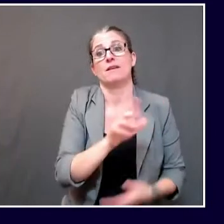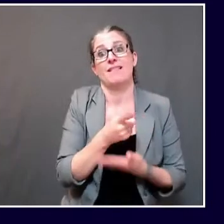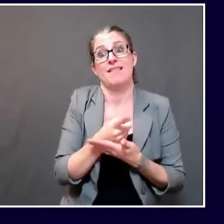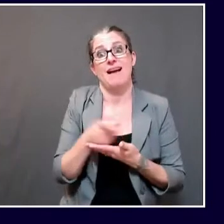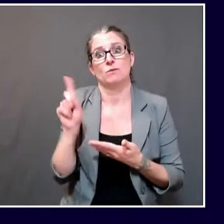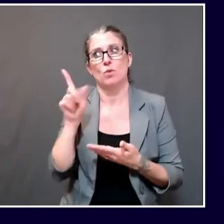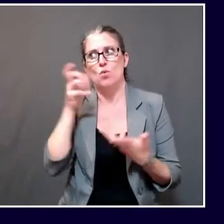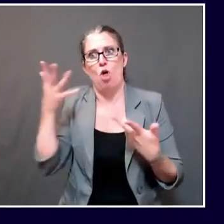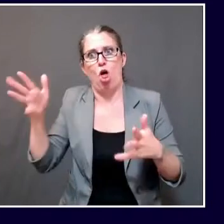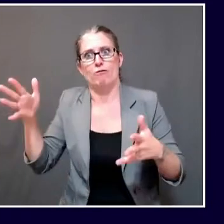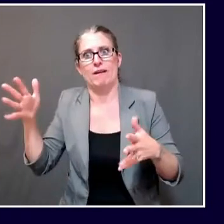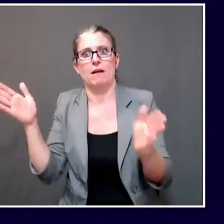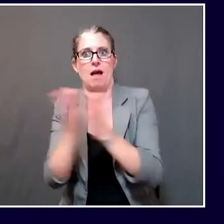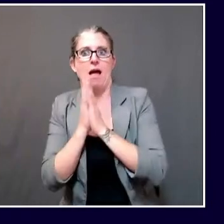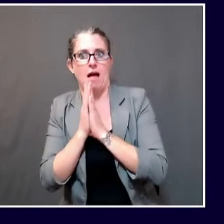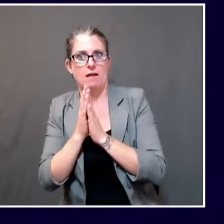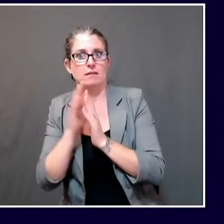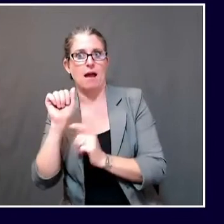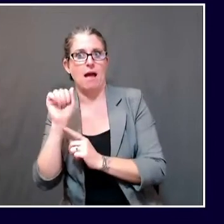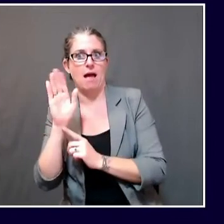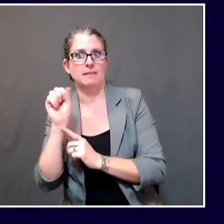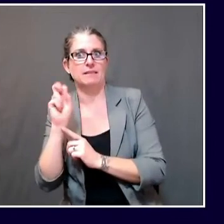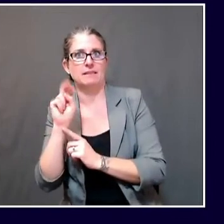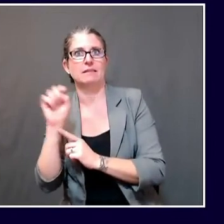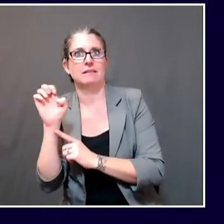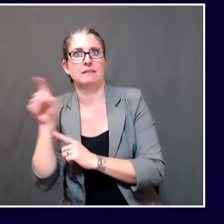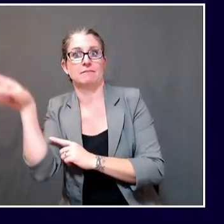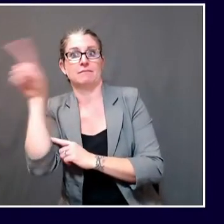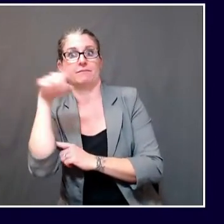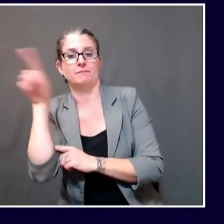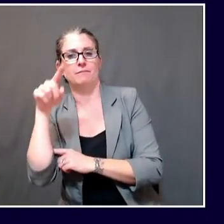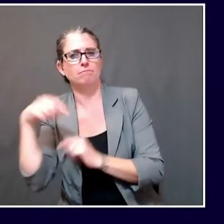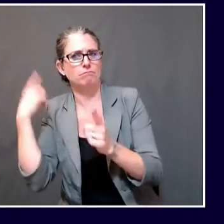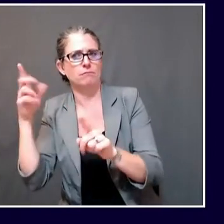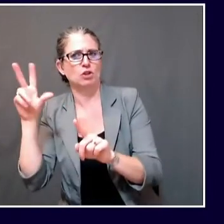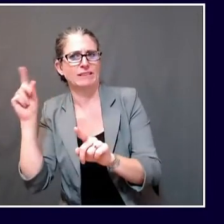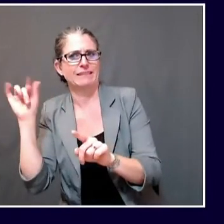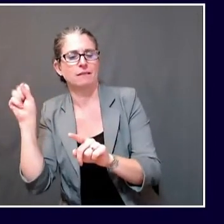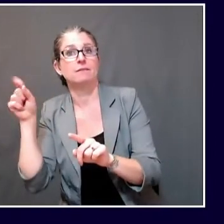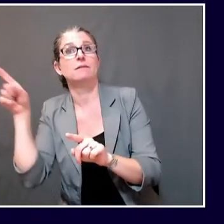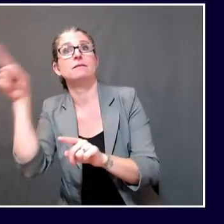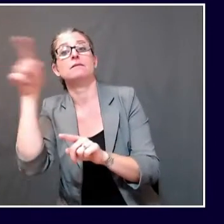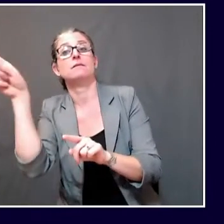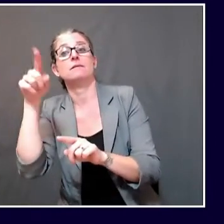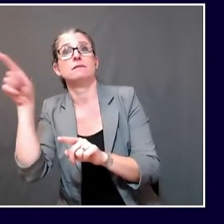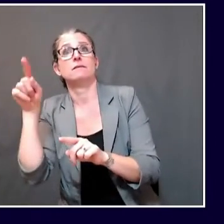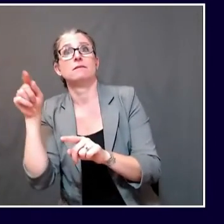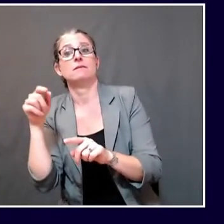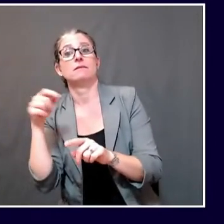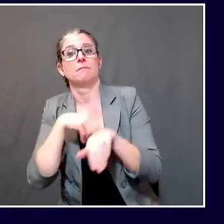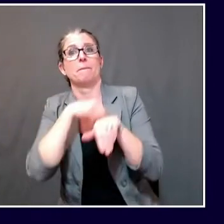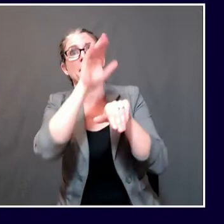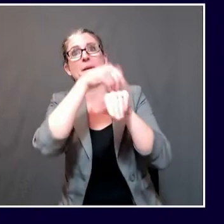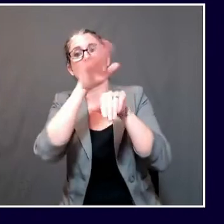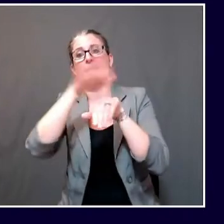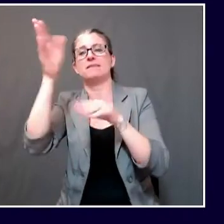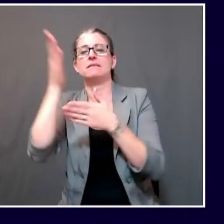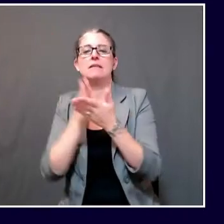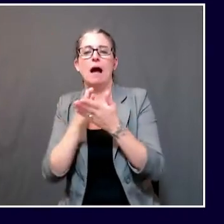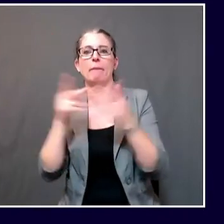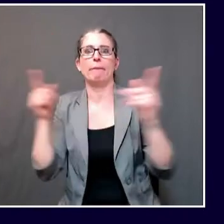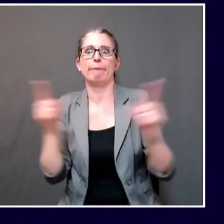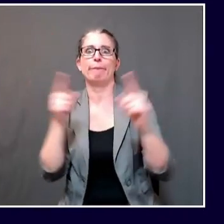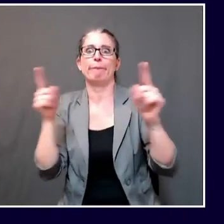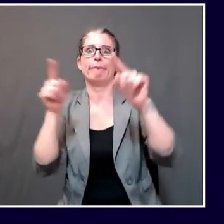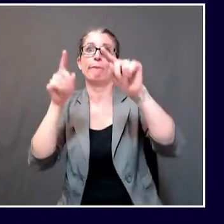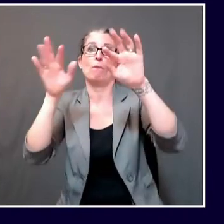would have been Sunday. So some of those ballots are still in transit as towns were trying to get all those ballots in the mail to those